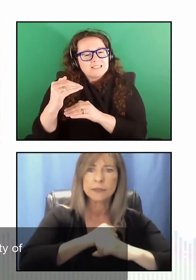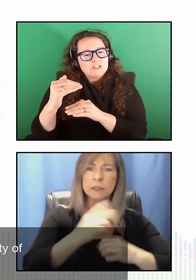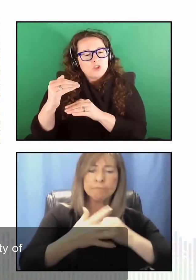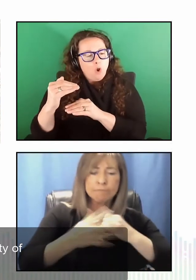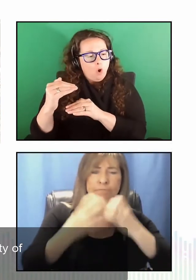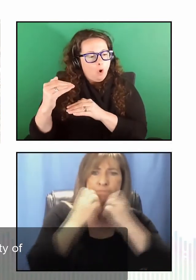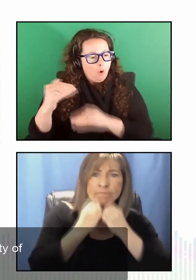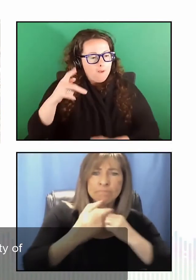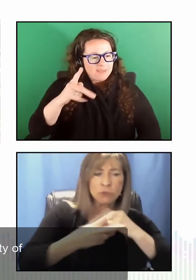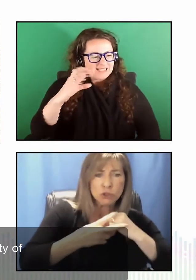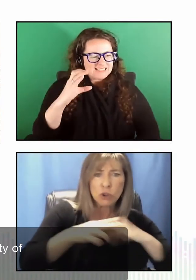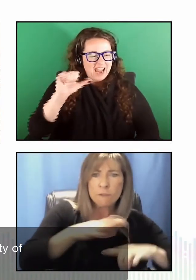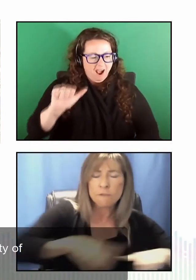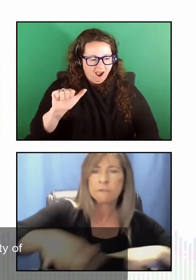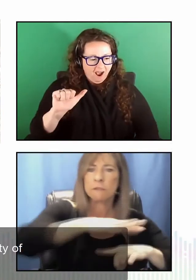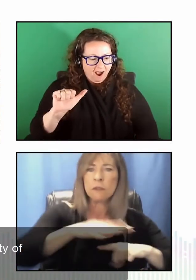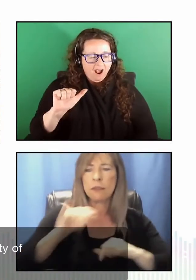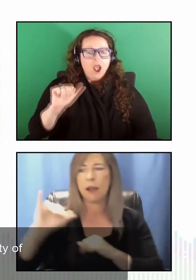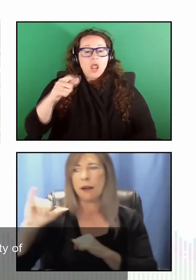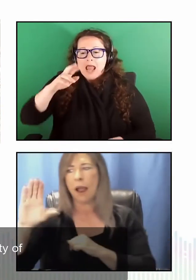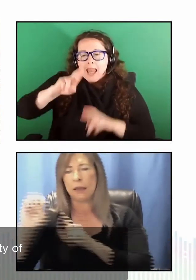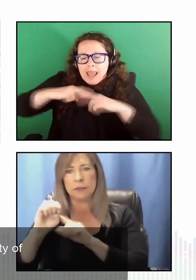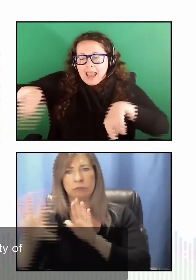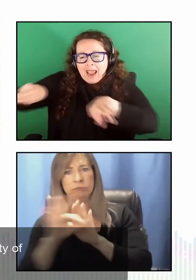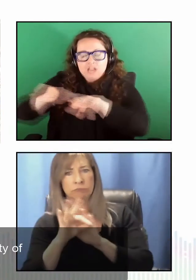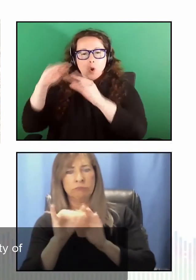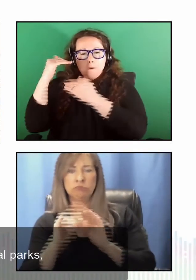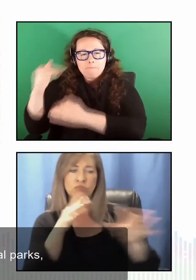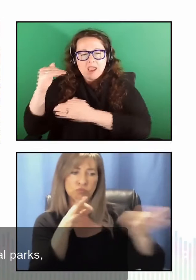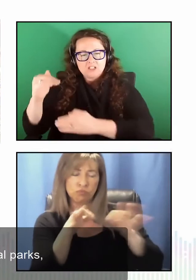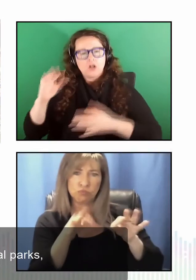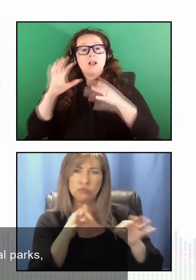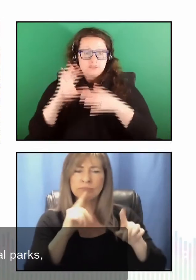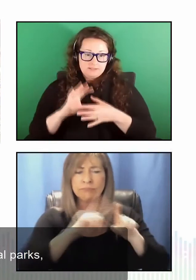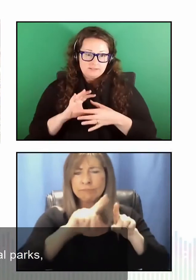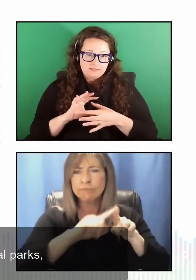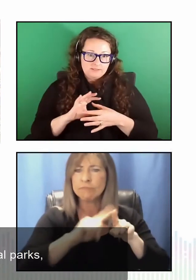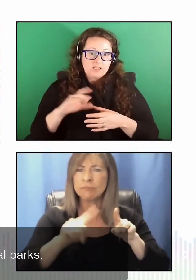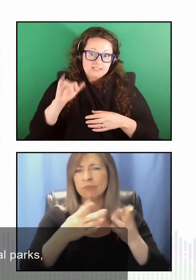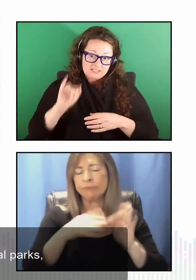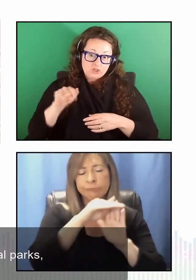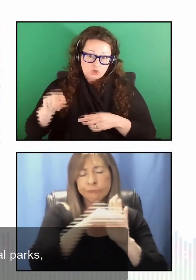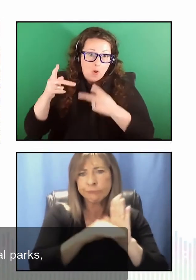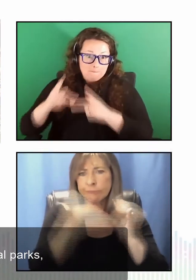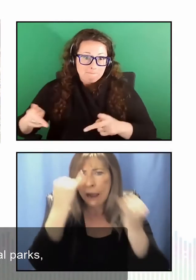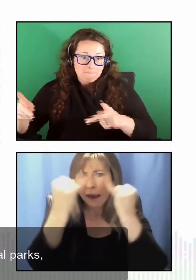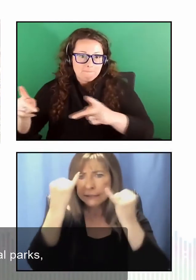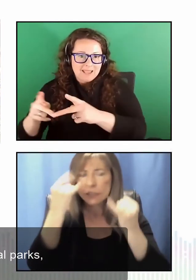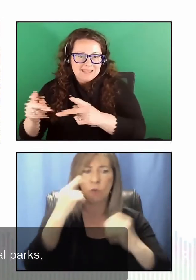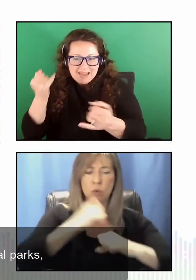term chosen by ICE to describe a variety of land protection initiatives in a Canadian context.